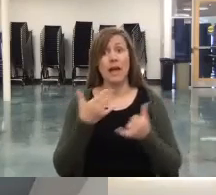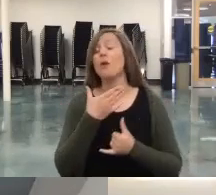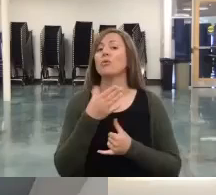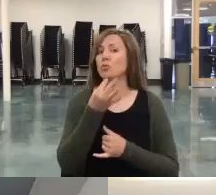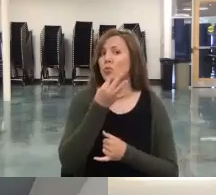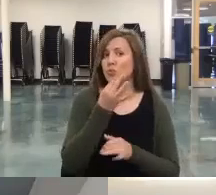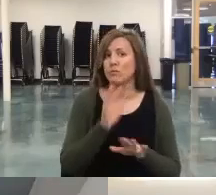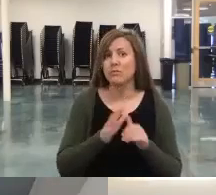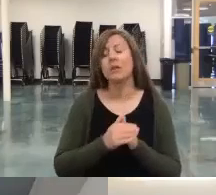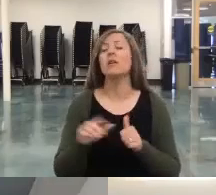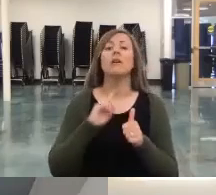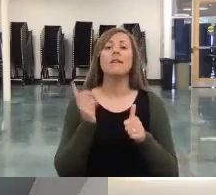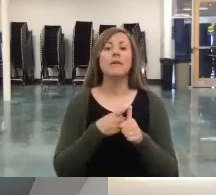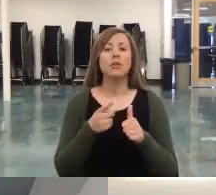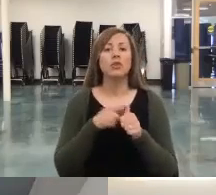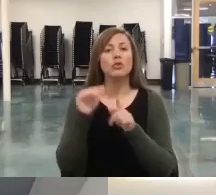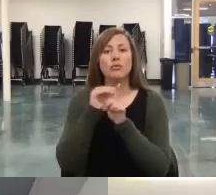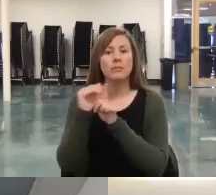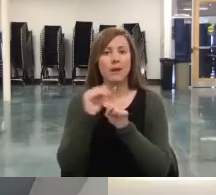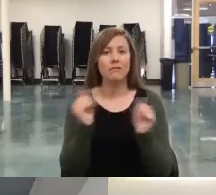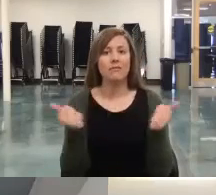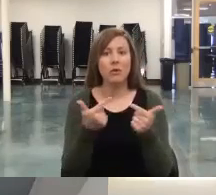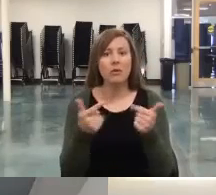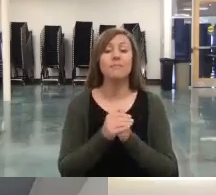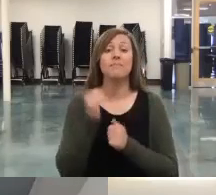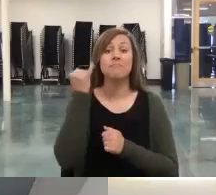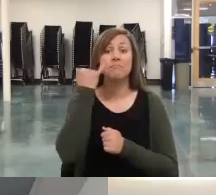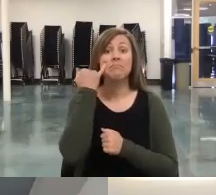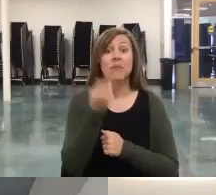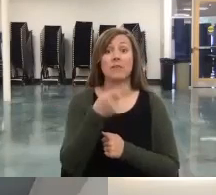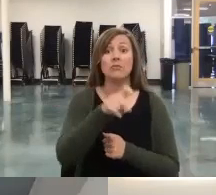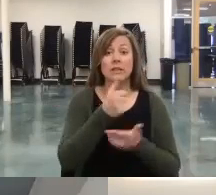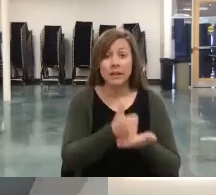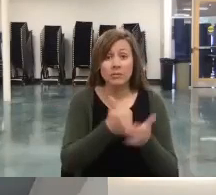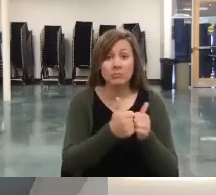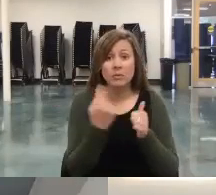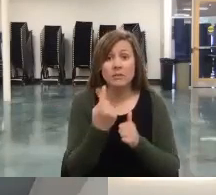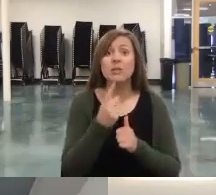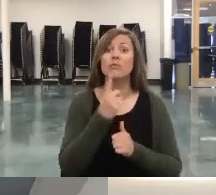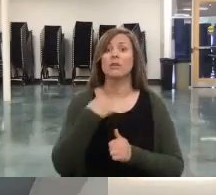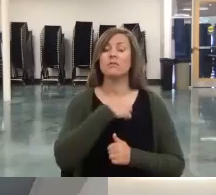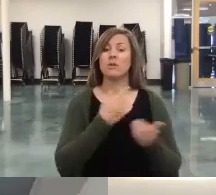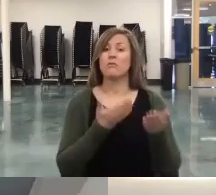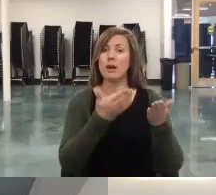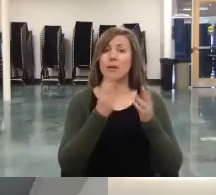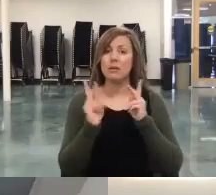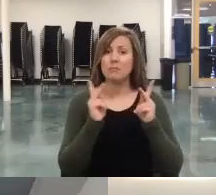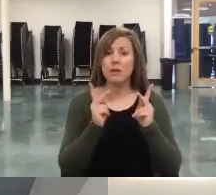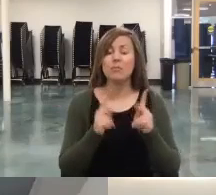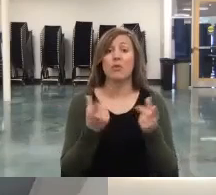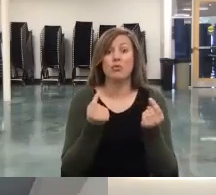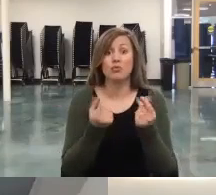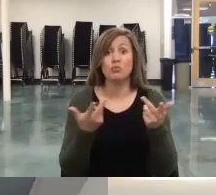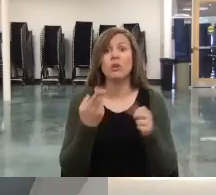minute. First, just a reminder, if you need help, we're recommending folks go to the City of